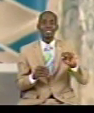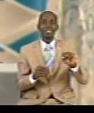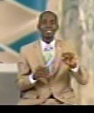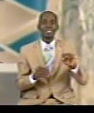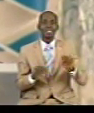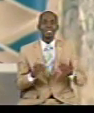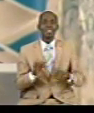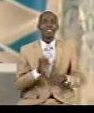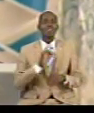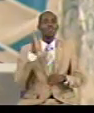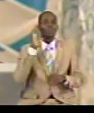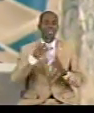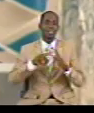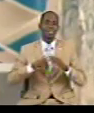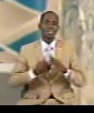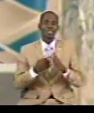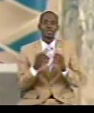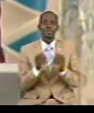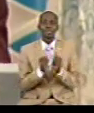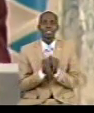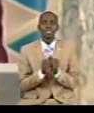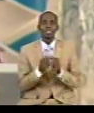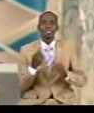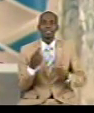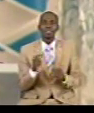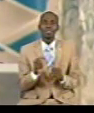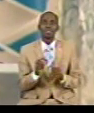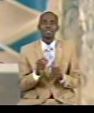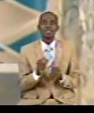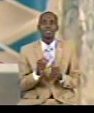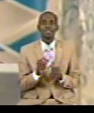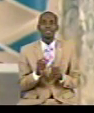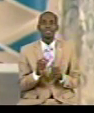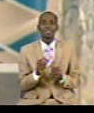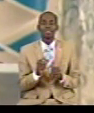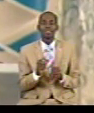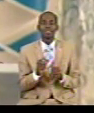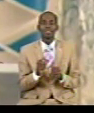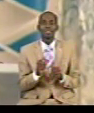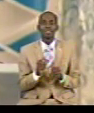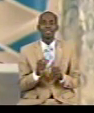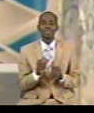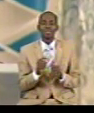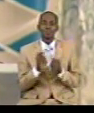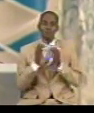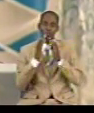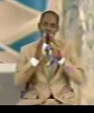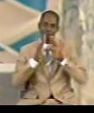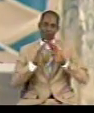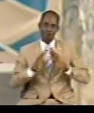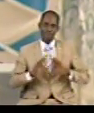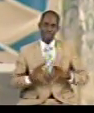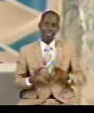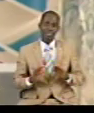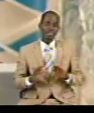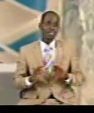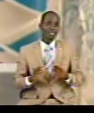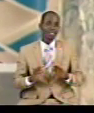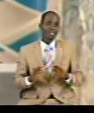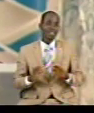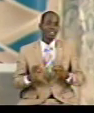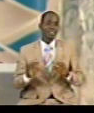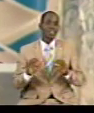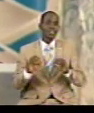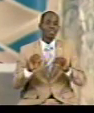with the OIAC, the Organization of Independent